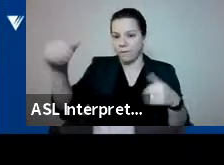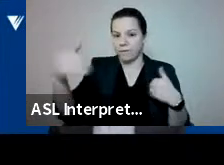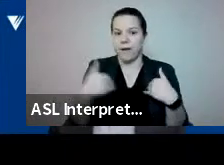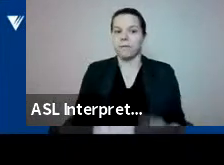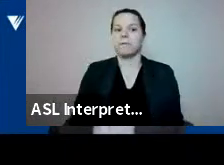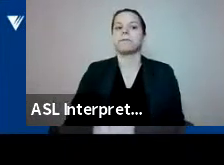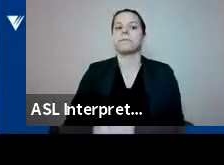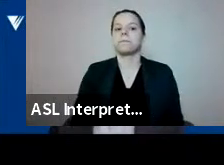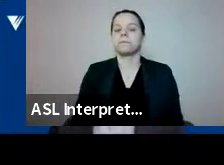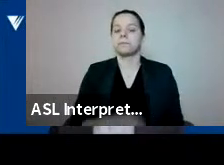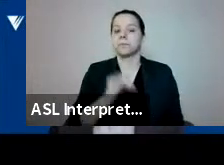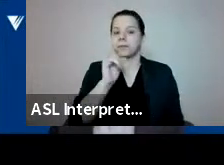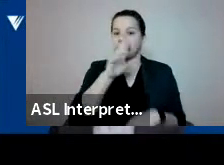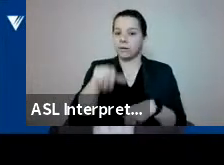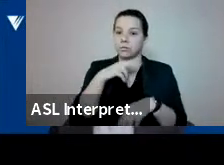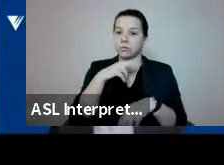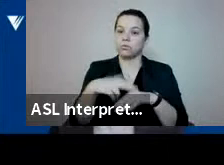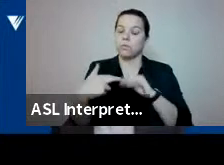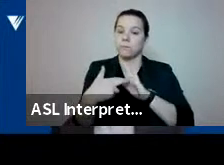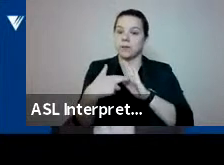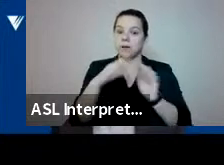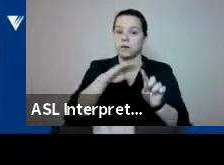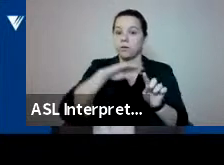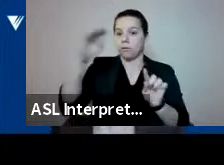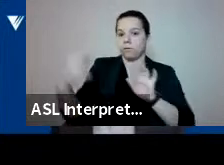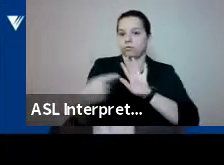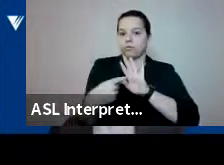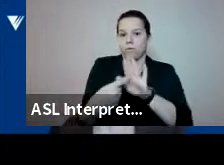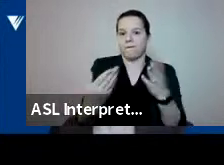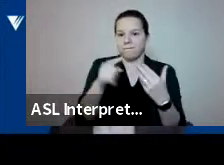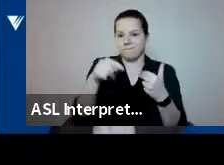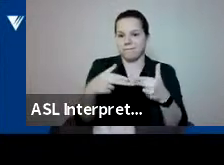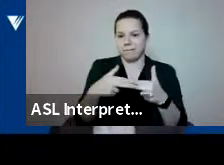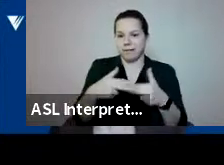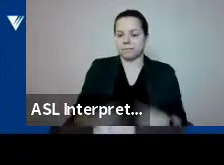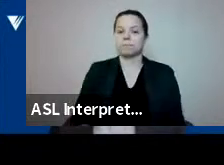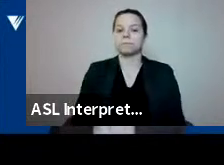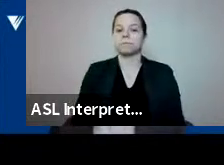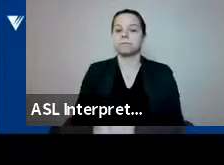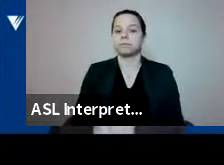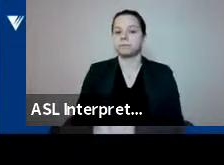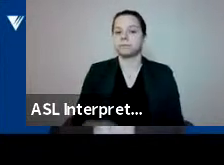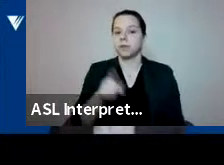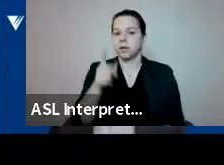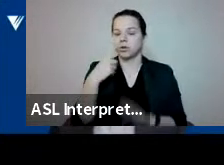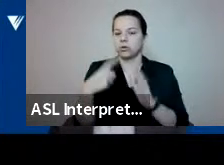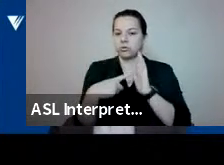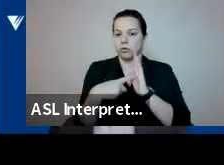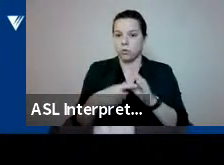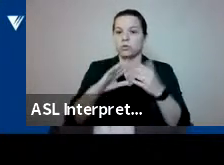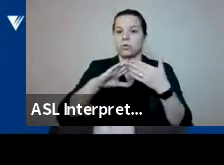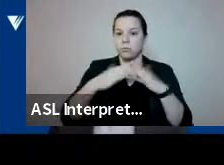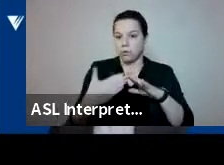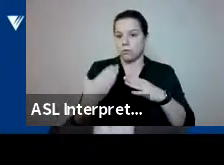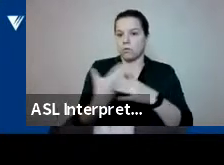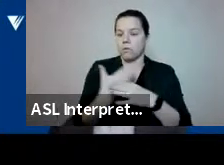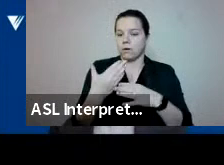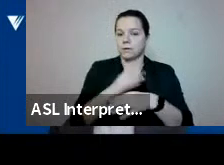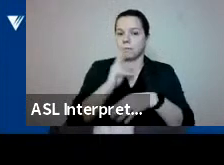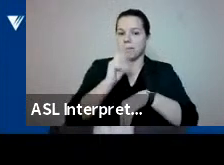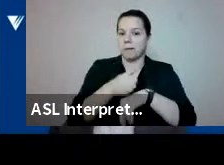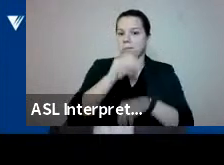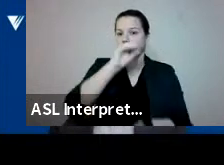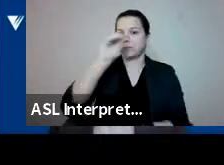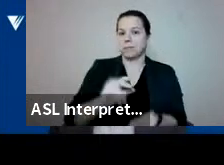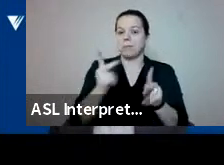nationally representative dose response curve is shown here. The national curve describes community annoyance in terms of the percentage of people who are highly